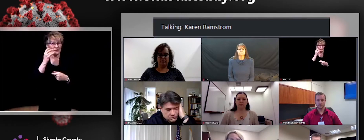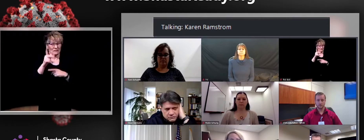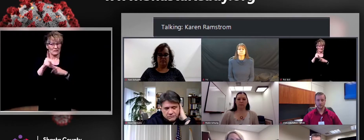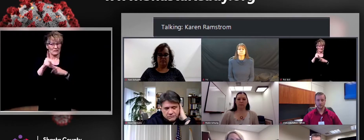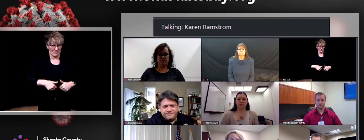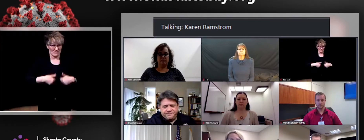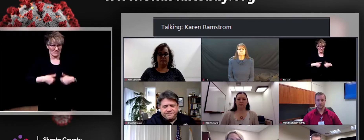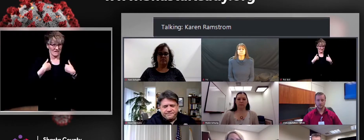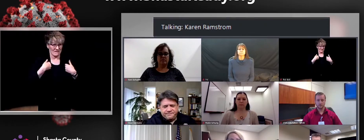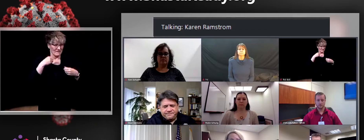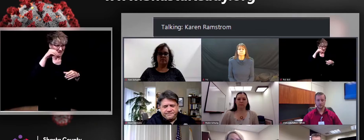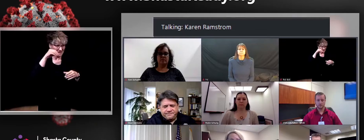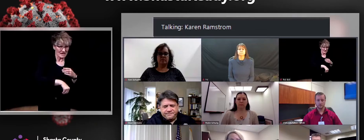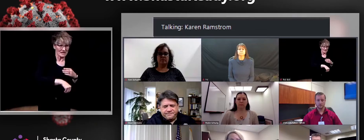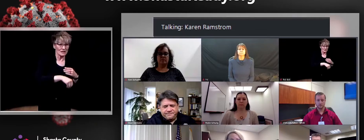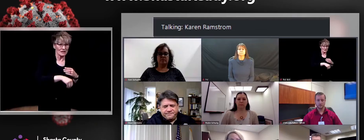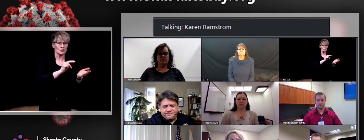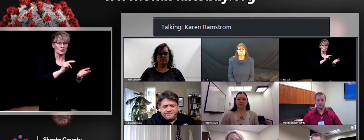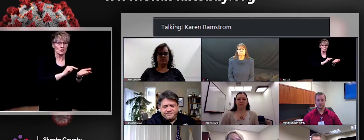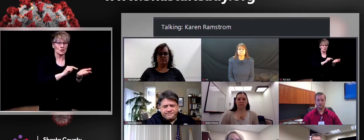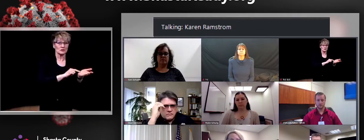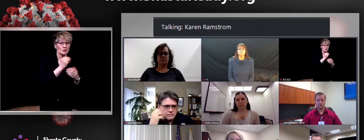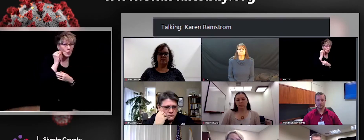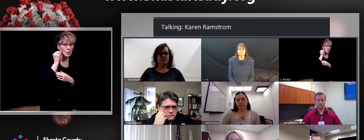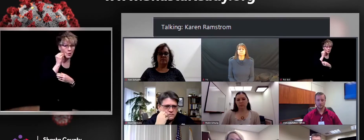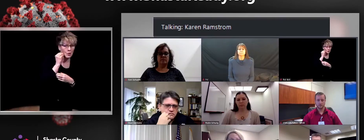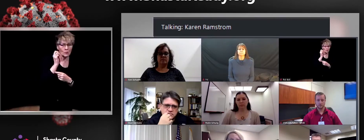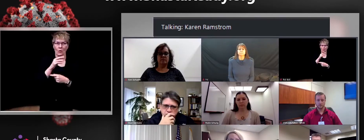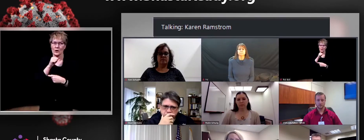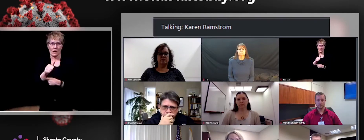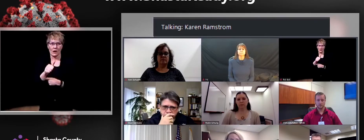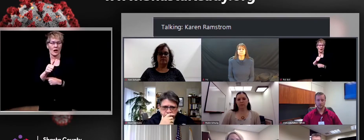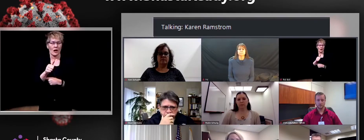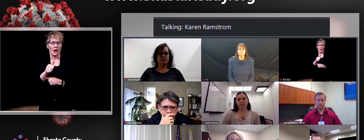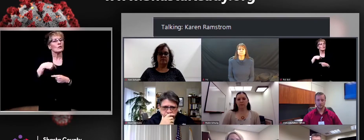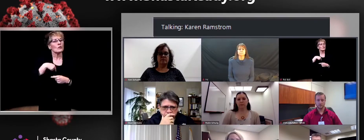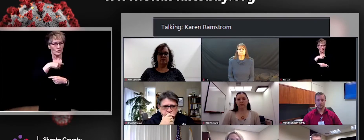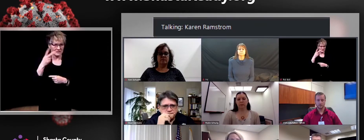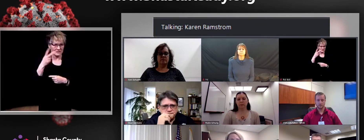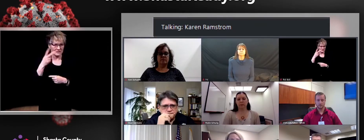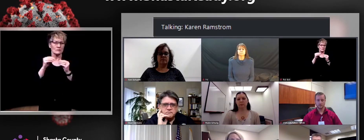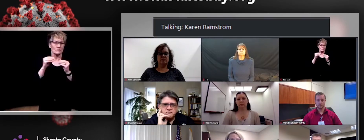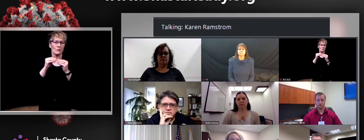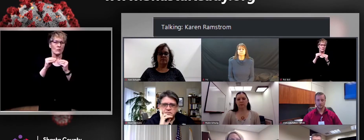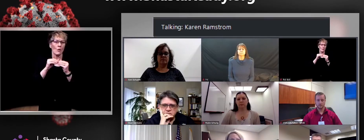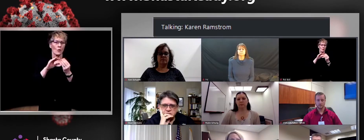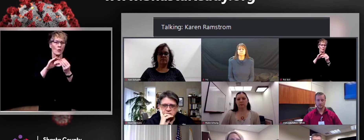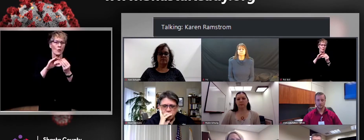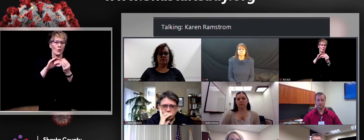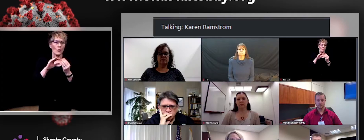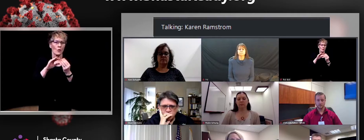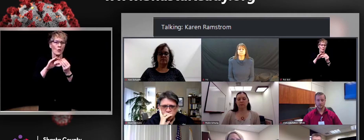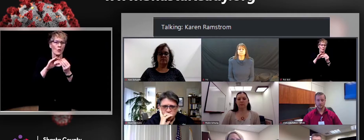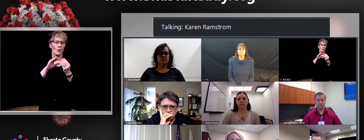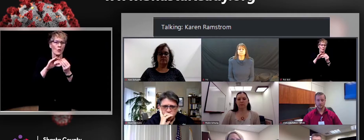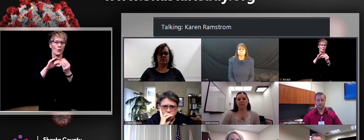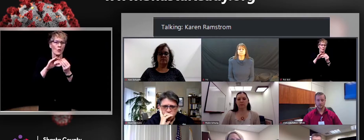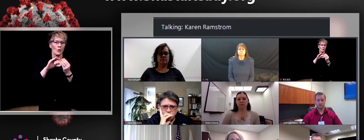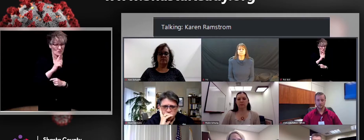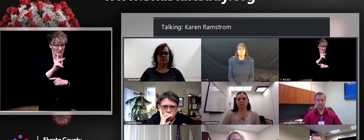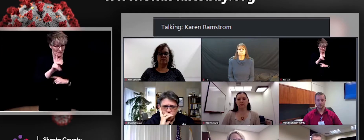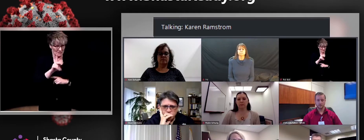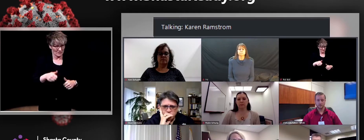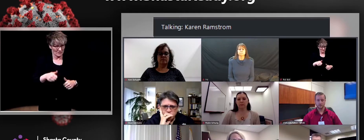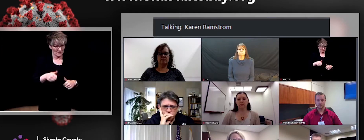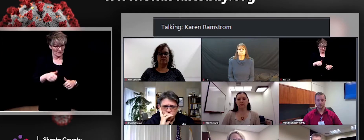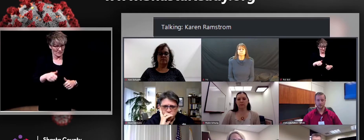tell you that the percentage of our deaths that are associated with people in those facilities is much smaller than you would think. And I don't have